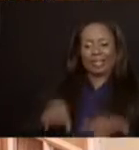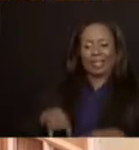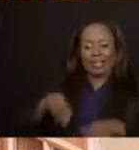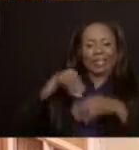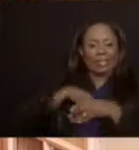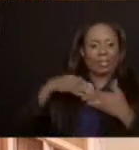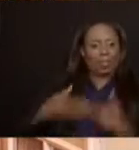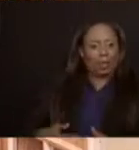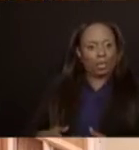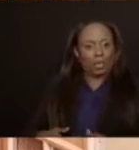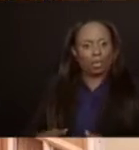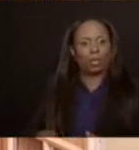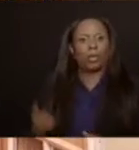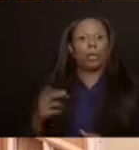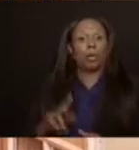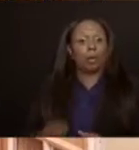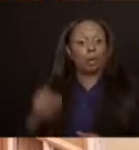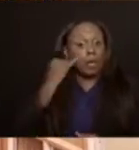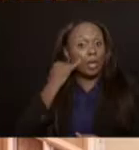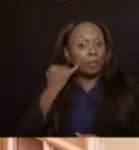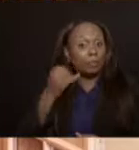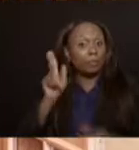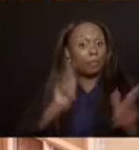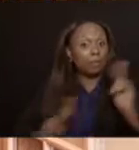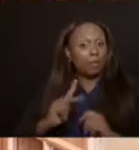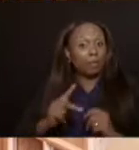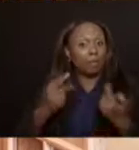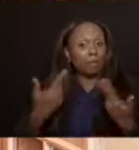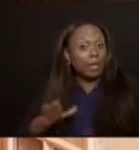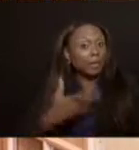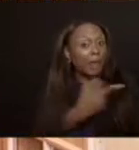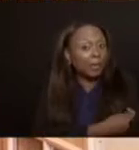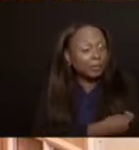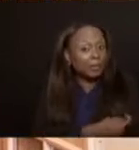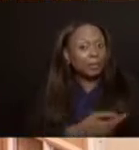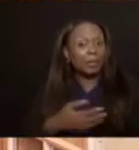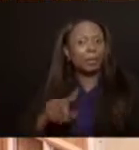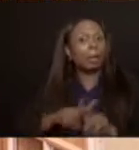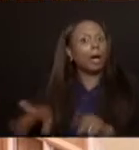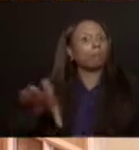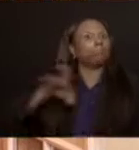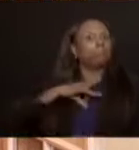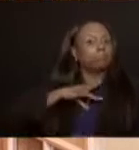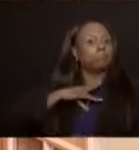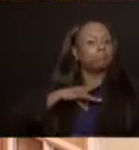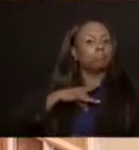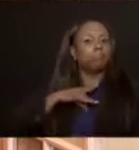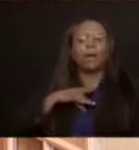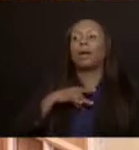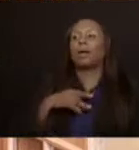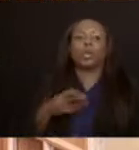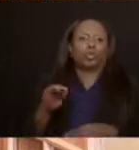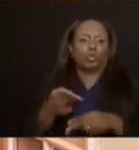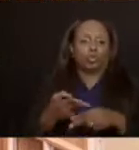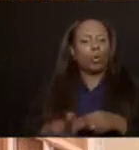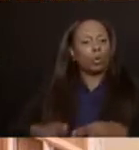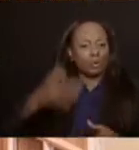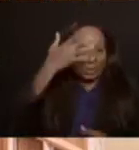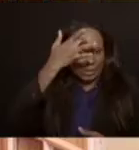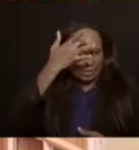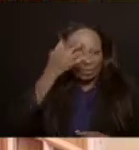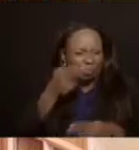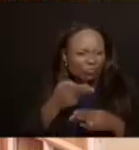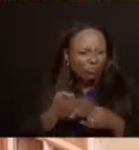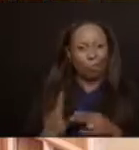catch it, they're less likely to be serious, in which case their period of time ill is going to be much shorter as a healthcare